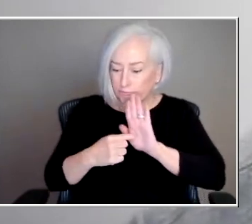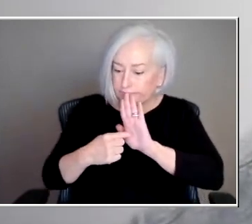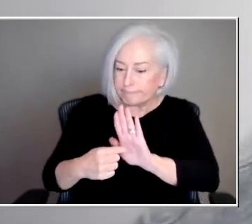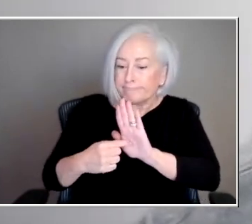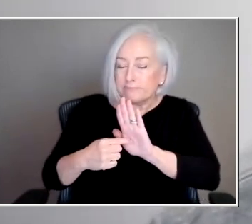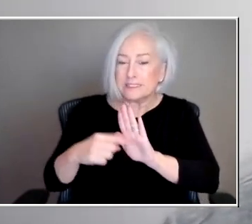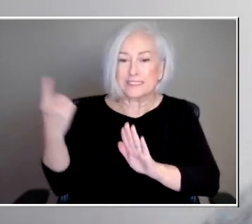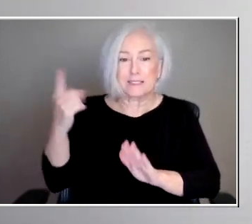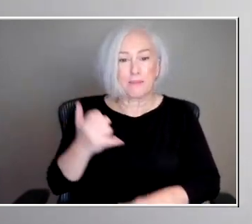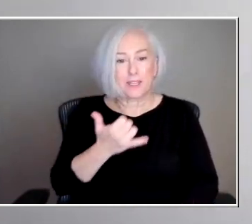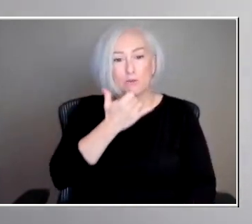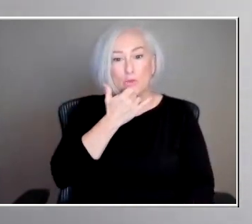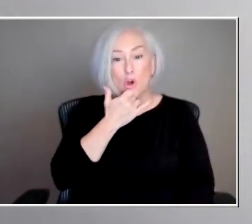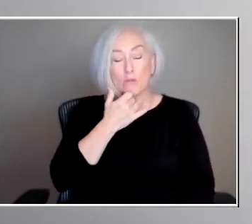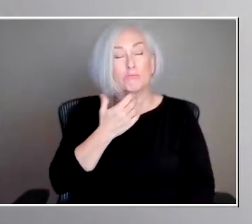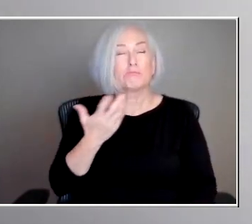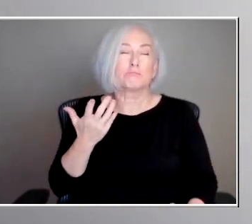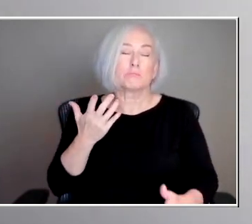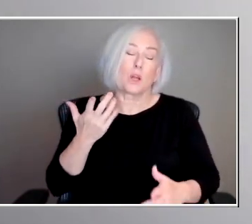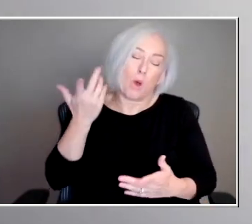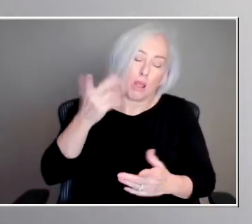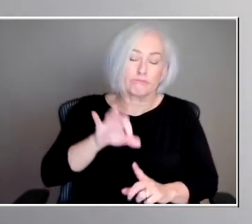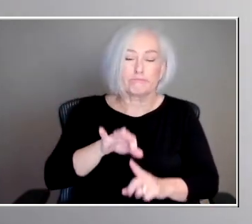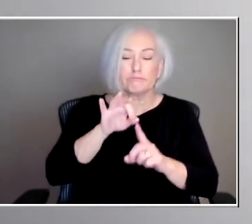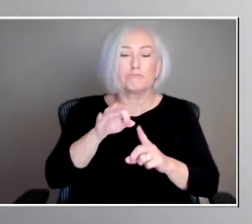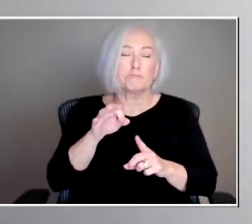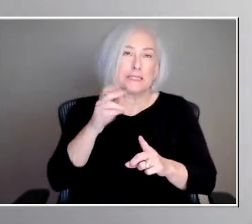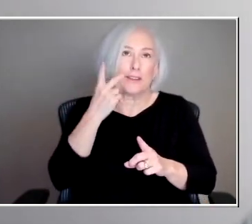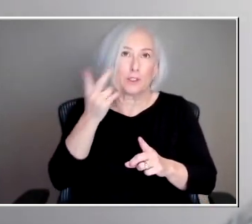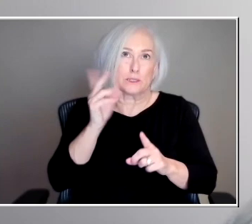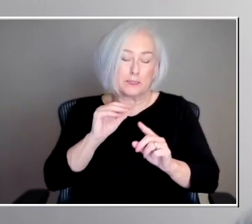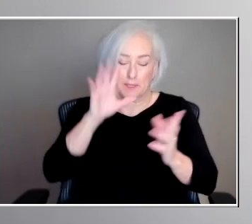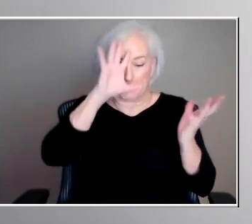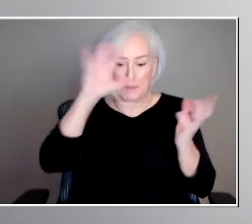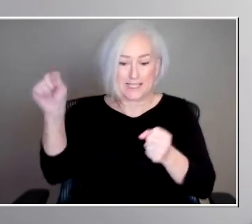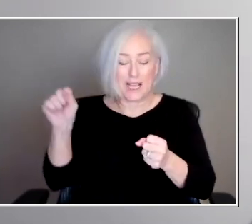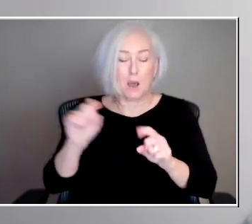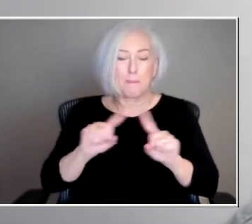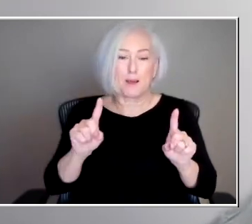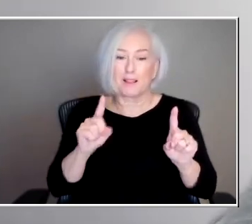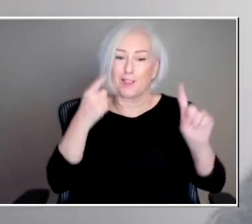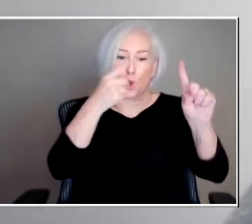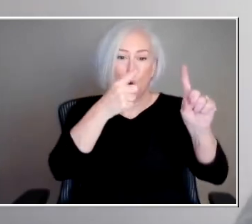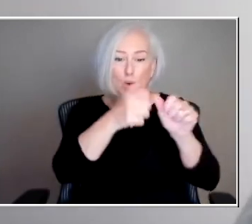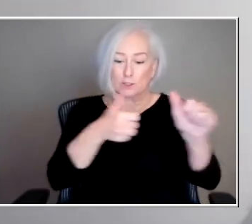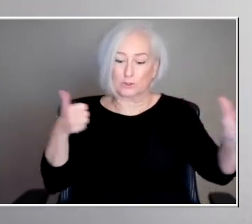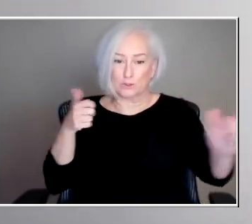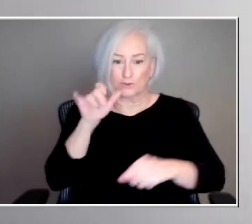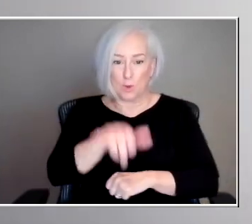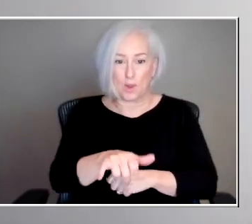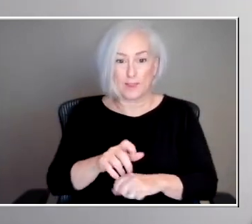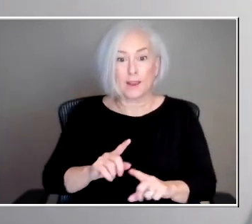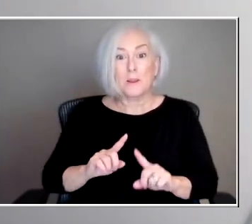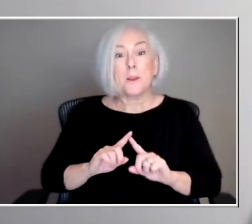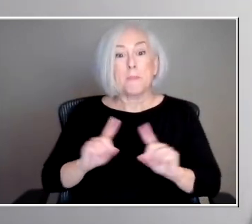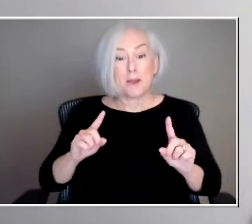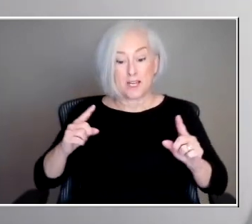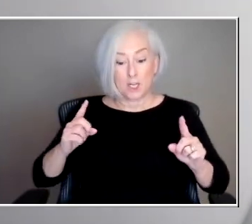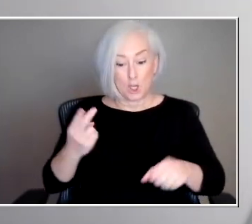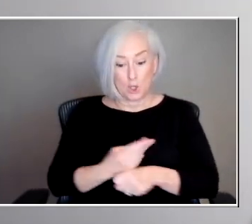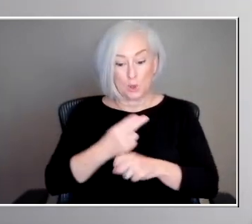if you see me pass out, but ideally, we would not want to get to that point. And so having to use a wheelchair in order to avoid